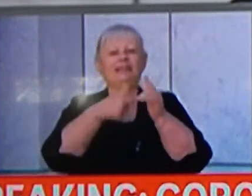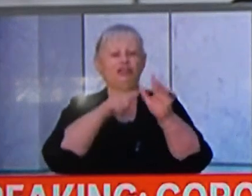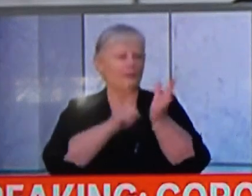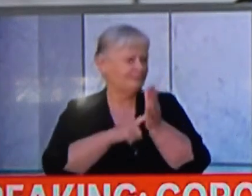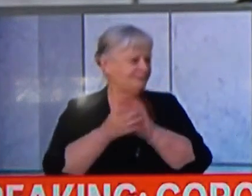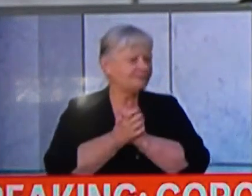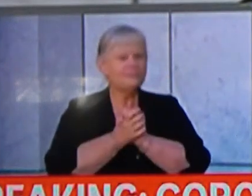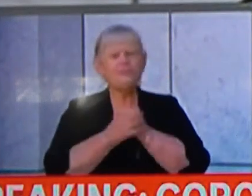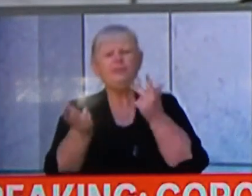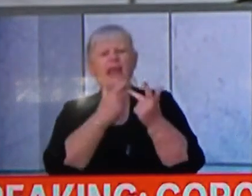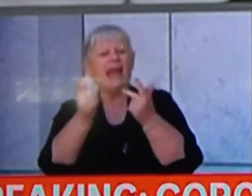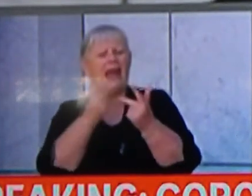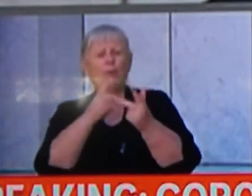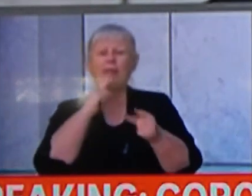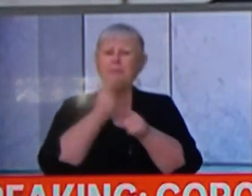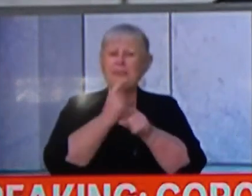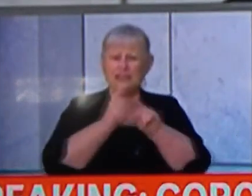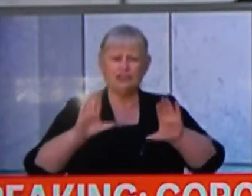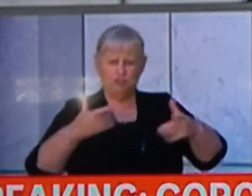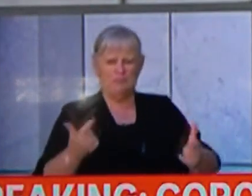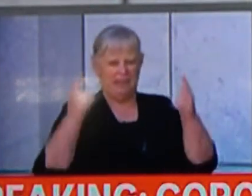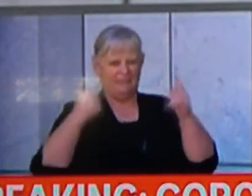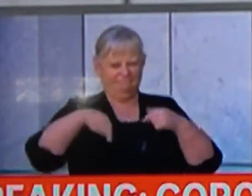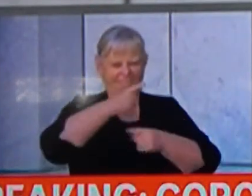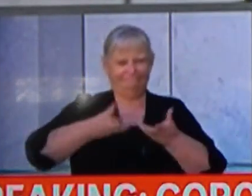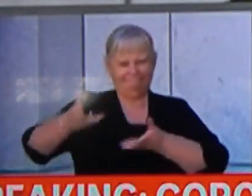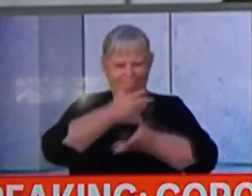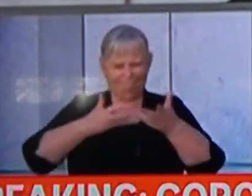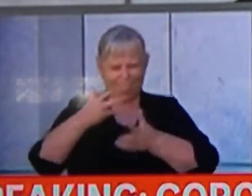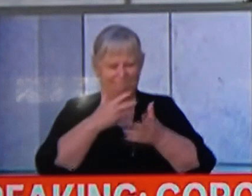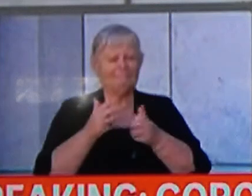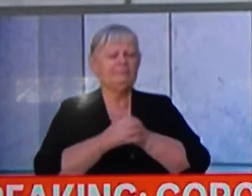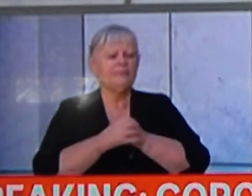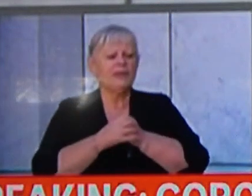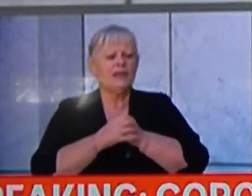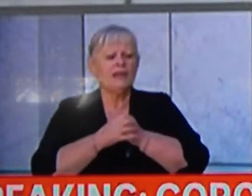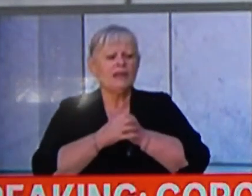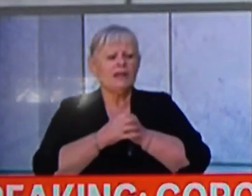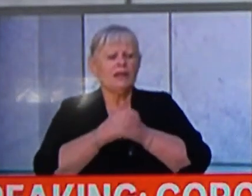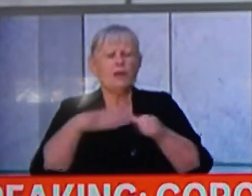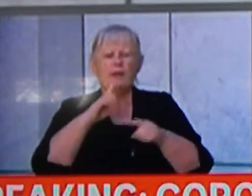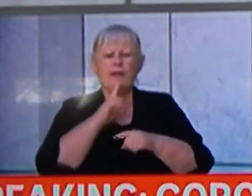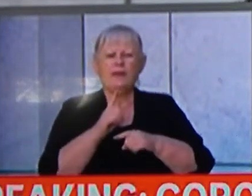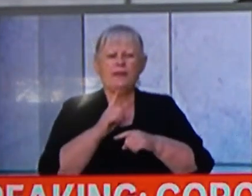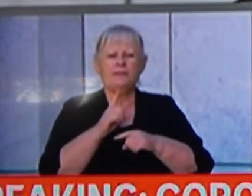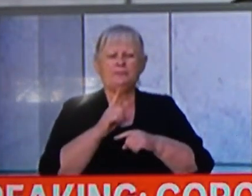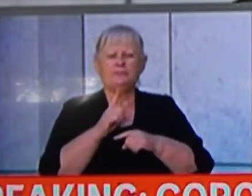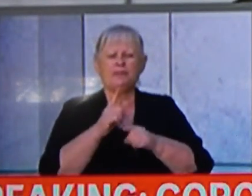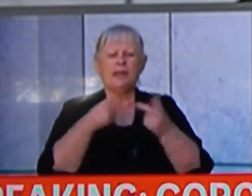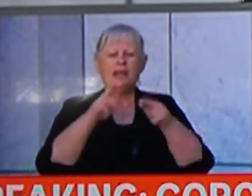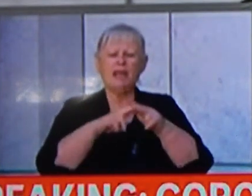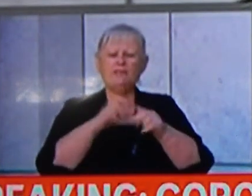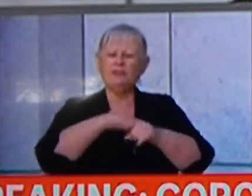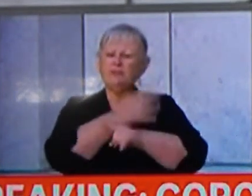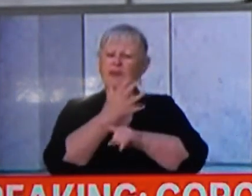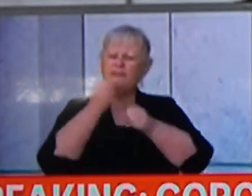Our other message as a group of leaders at national and state and territory level is this. To fight the